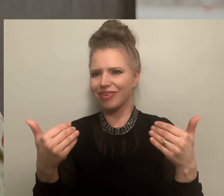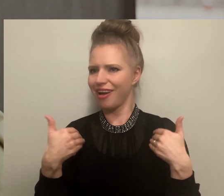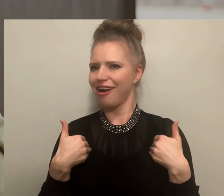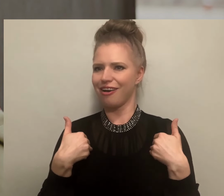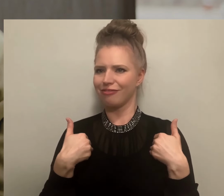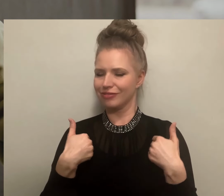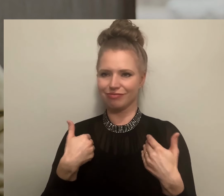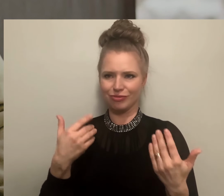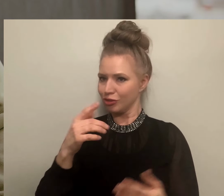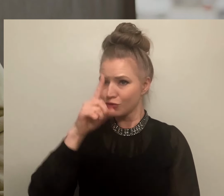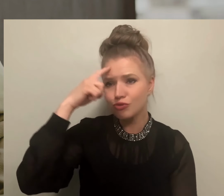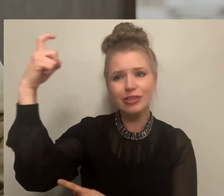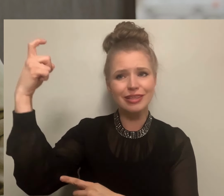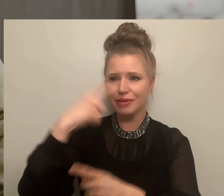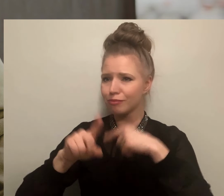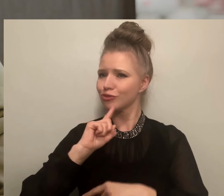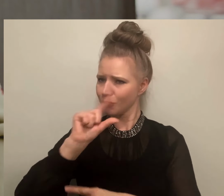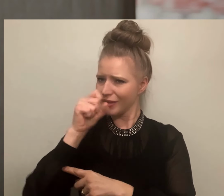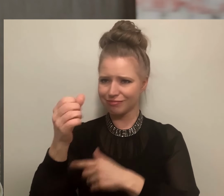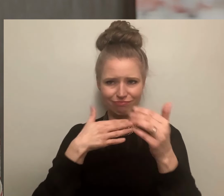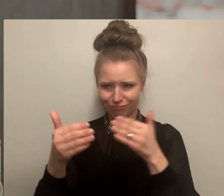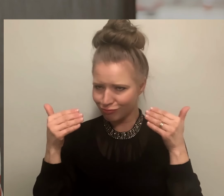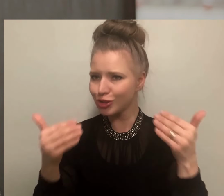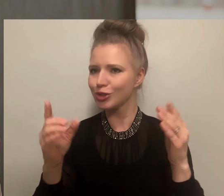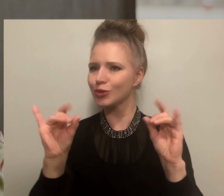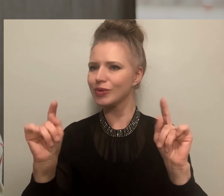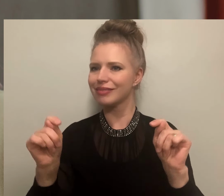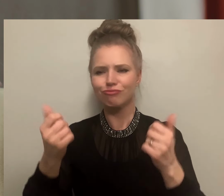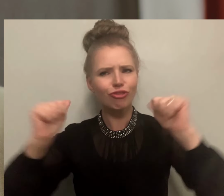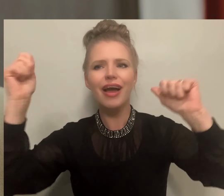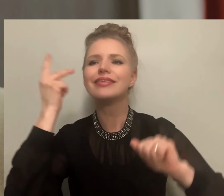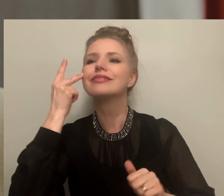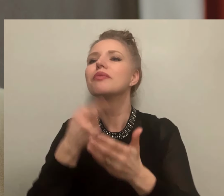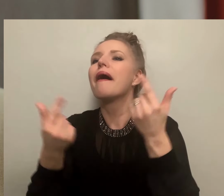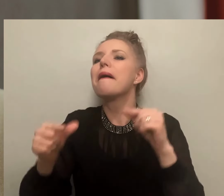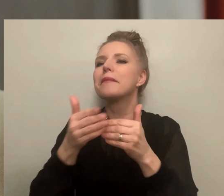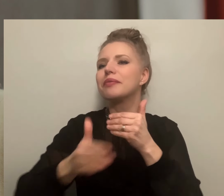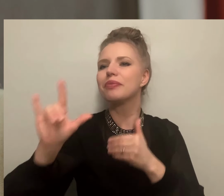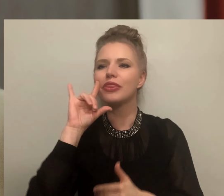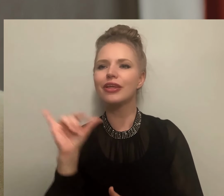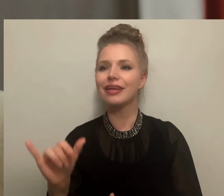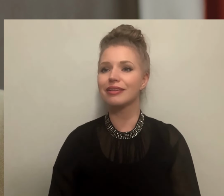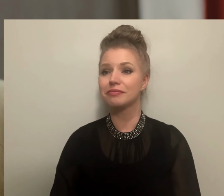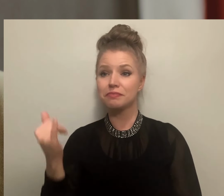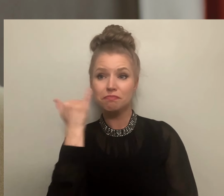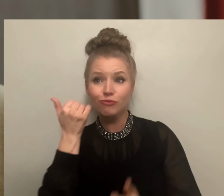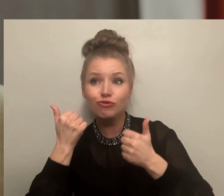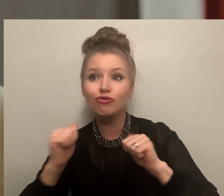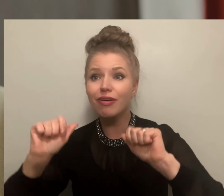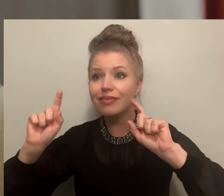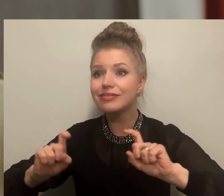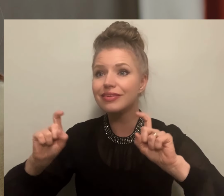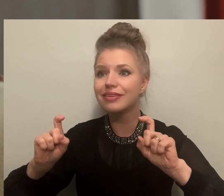like, if you're 20 and you're thinking about doing it, do that now! Like, may as well give it a try and see what happens, because the worst case, you find out, like, this